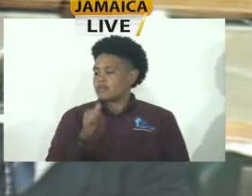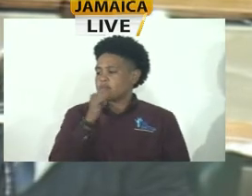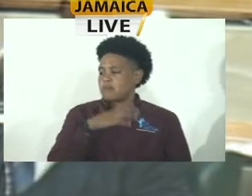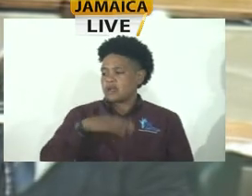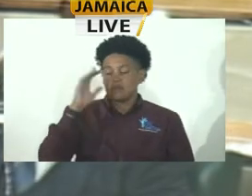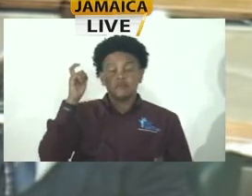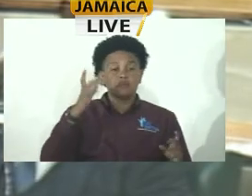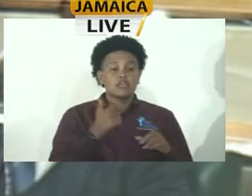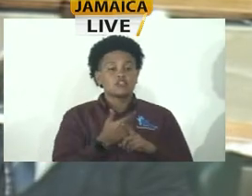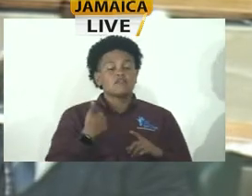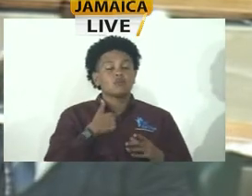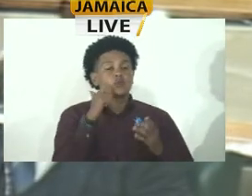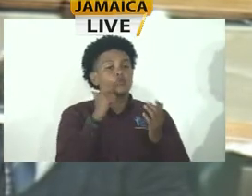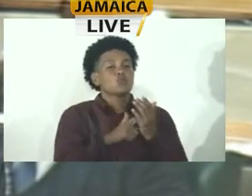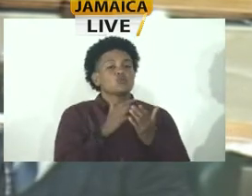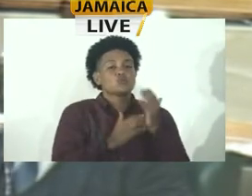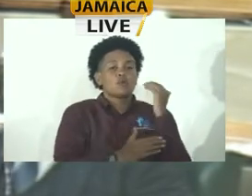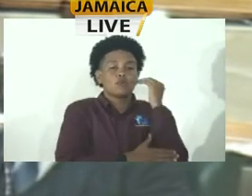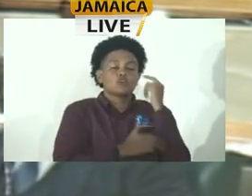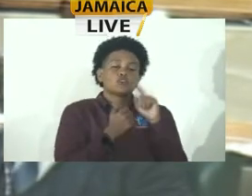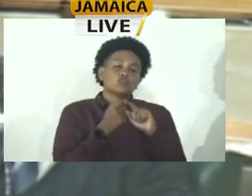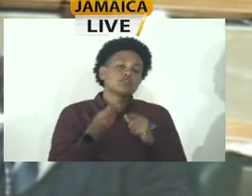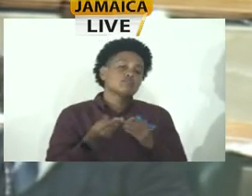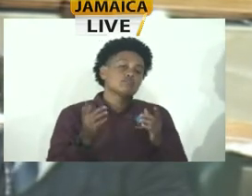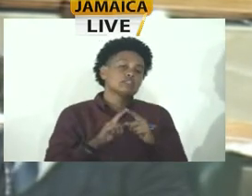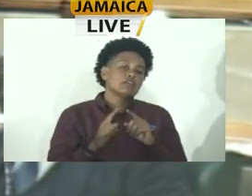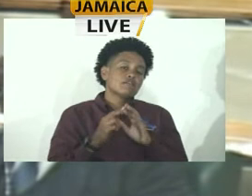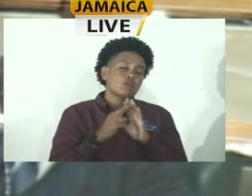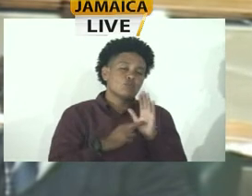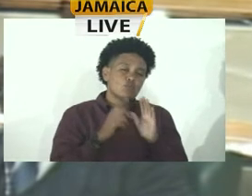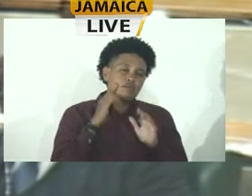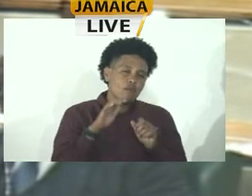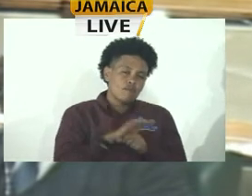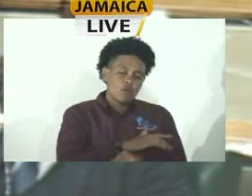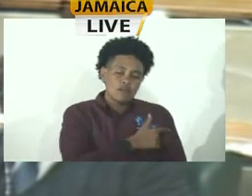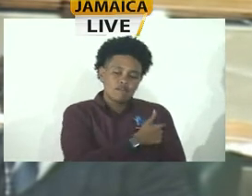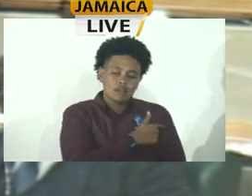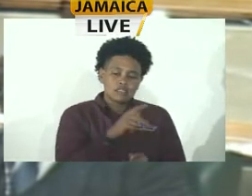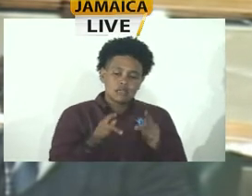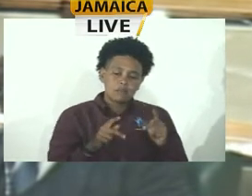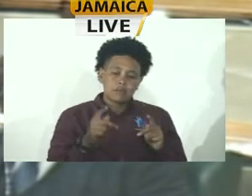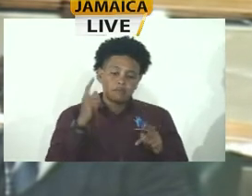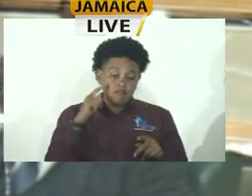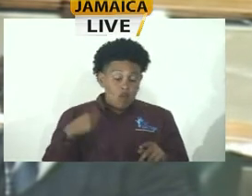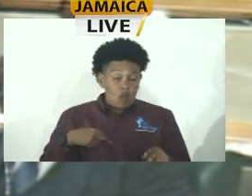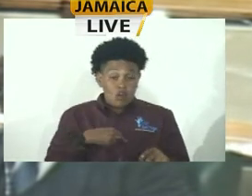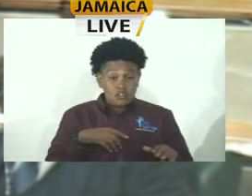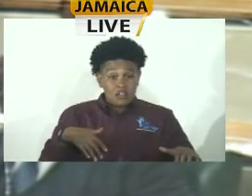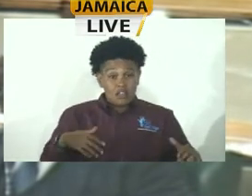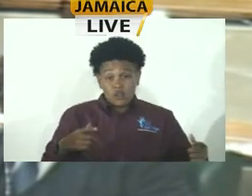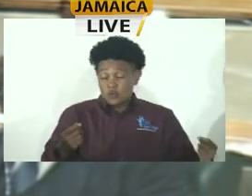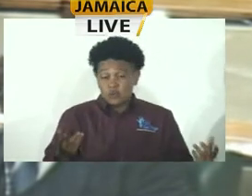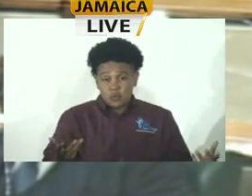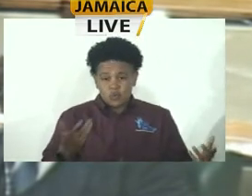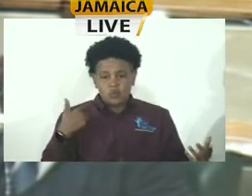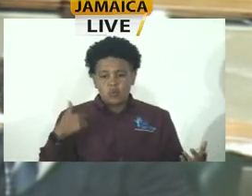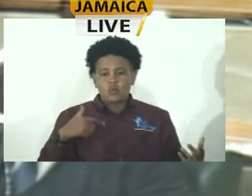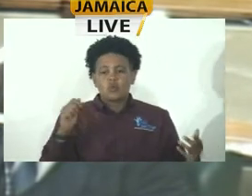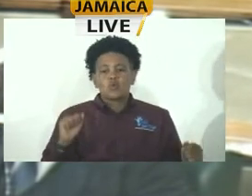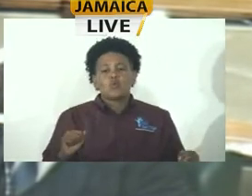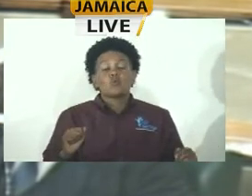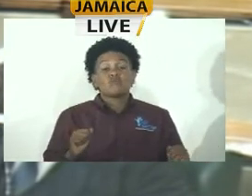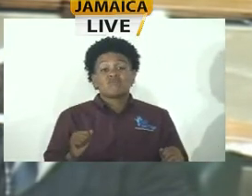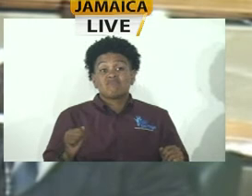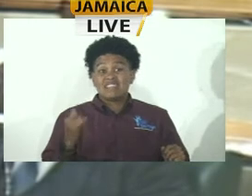have issued different protocols for fully vaccinated persons for us not to do so could put